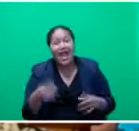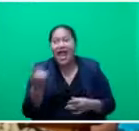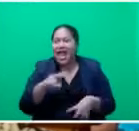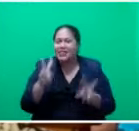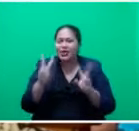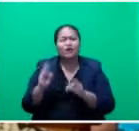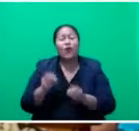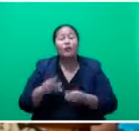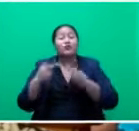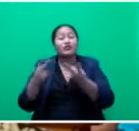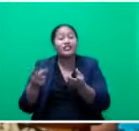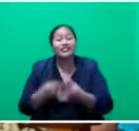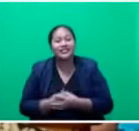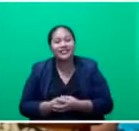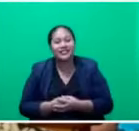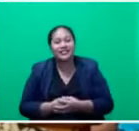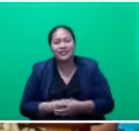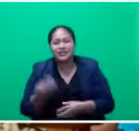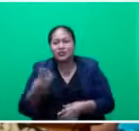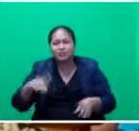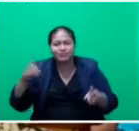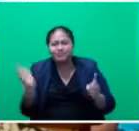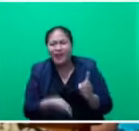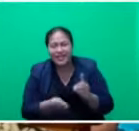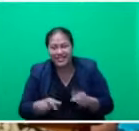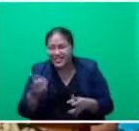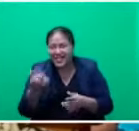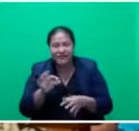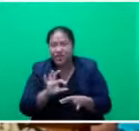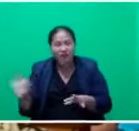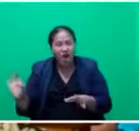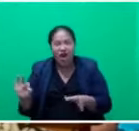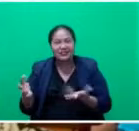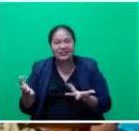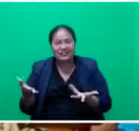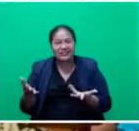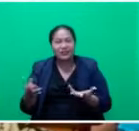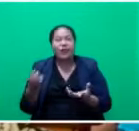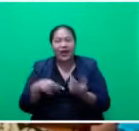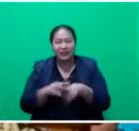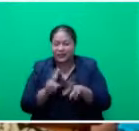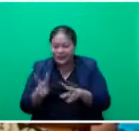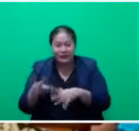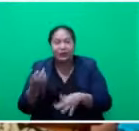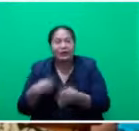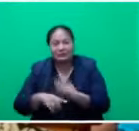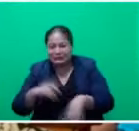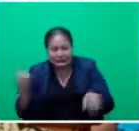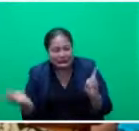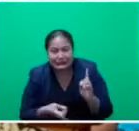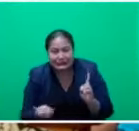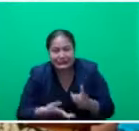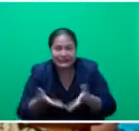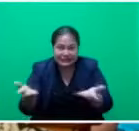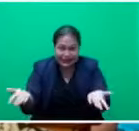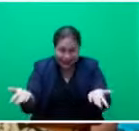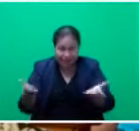look for opportunities to punish. They look for opportunities to punish their perceived enemies.